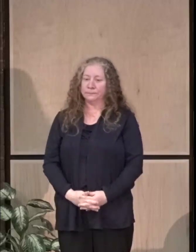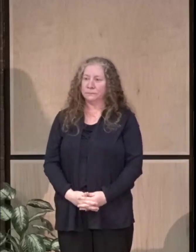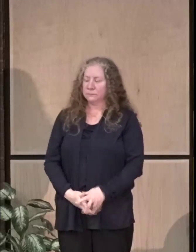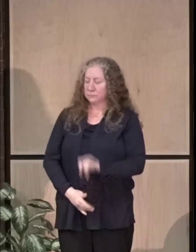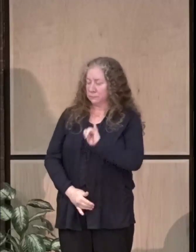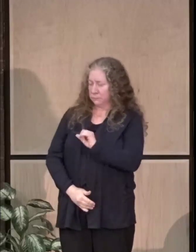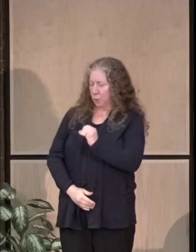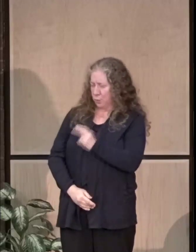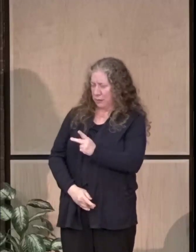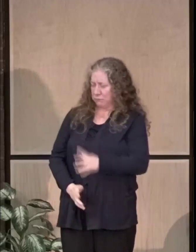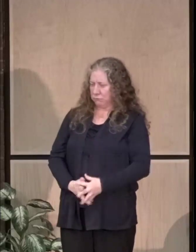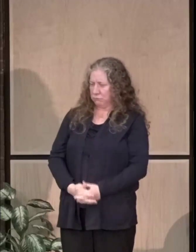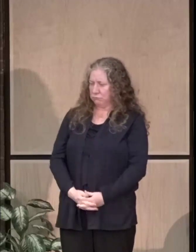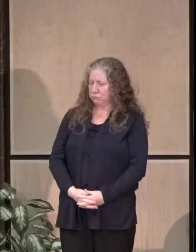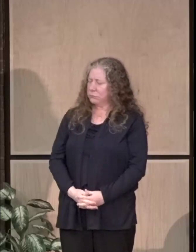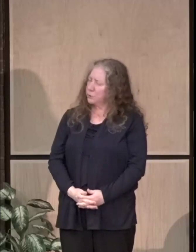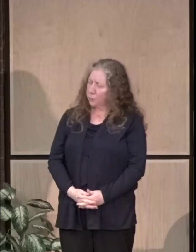Okay, so